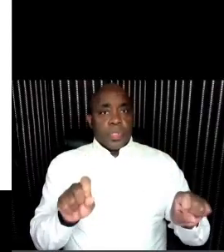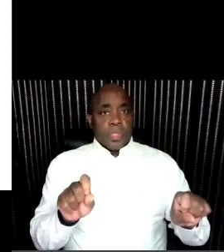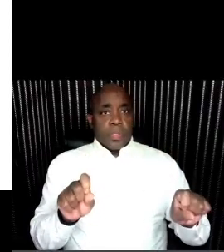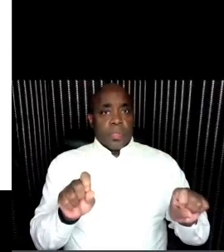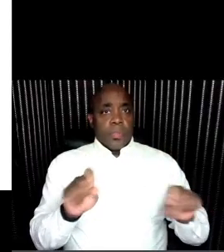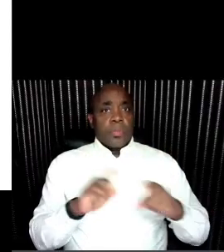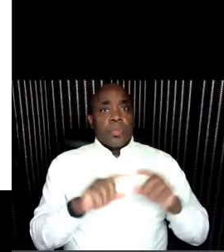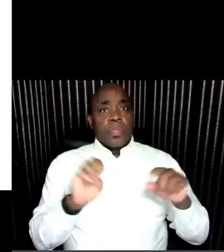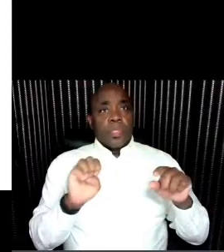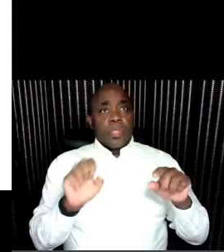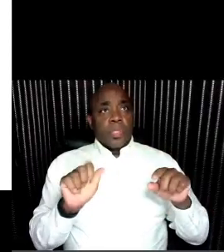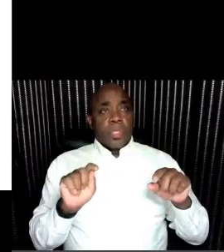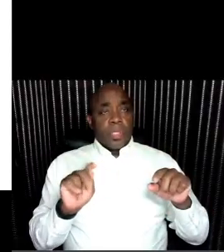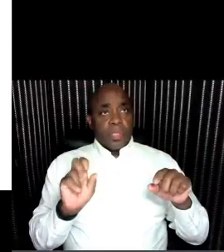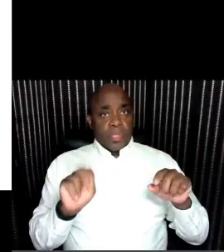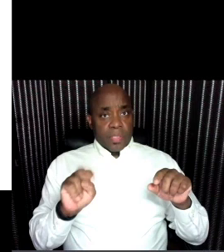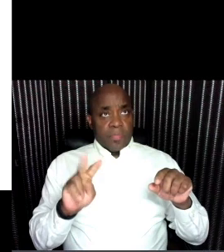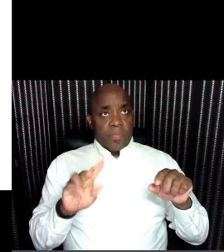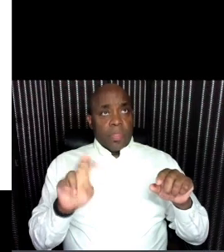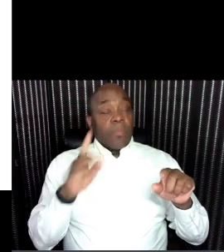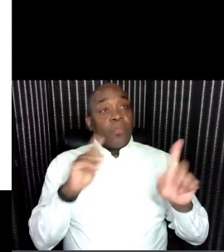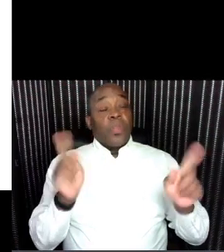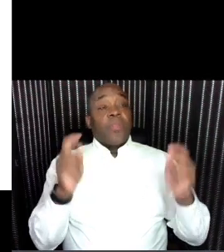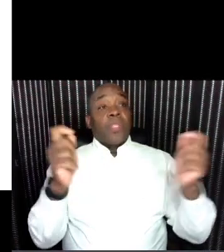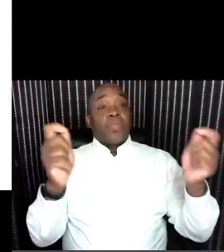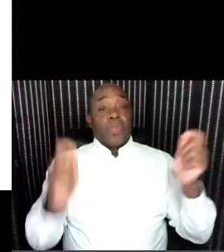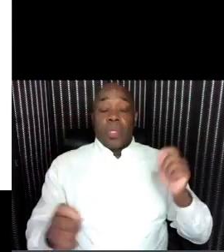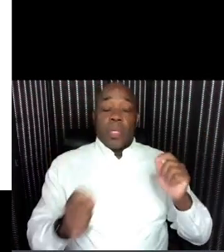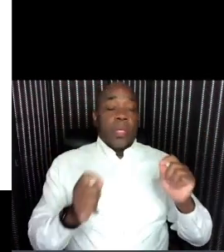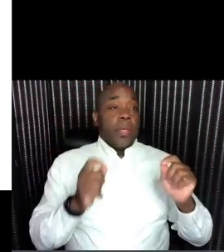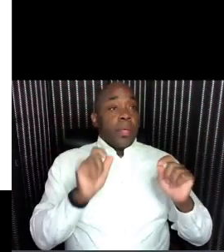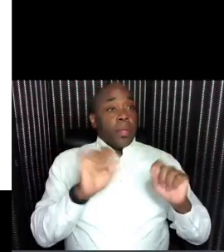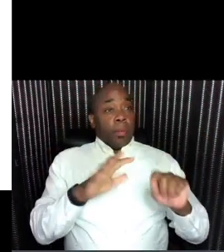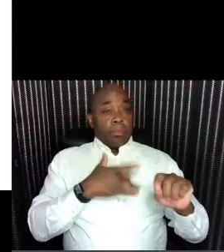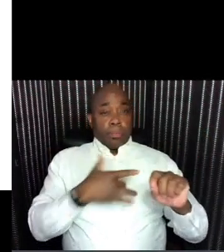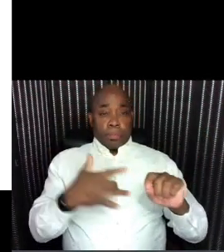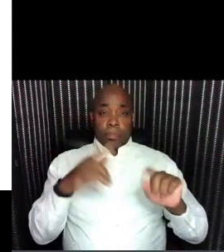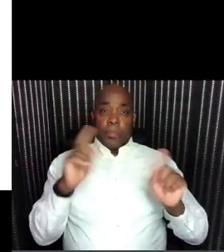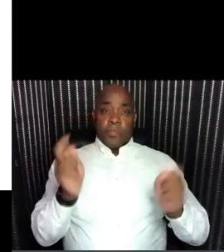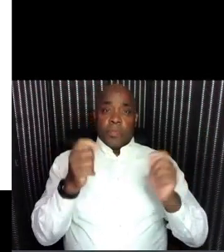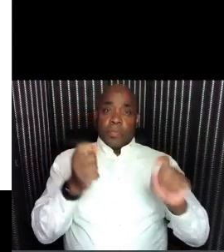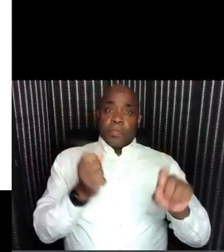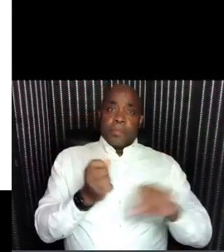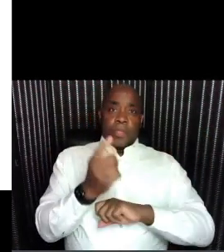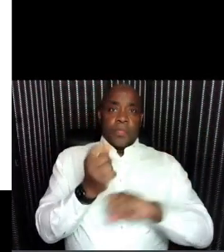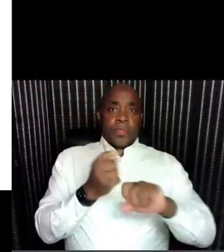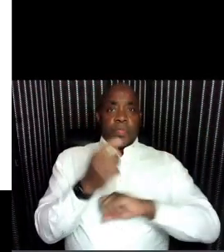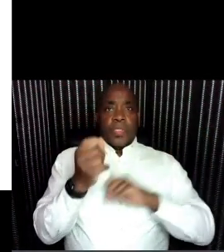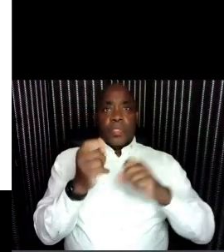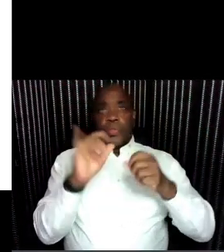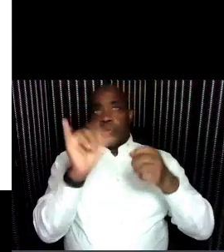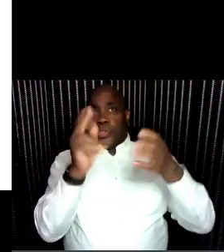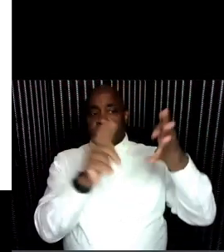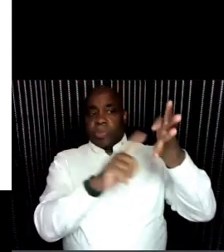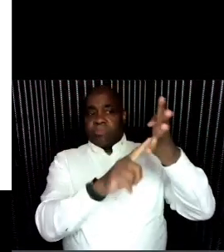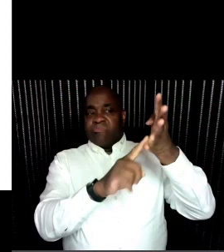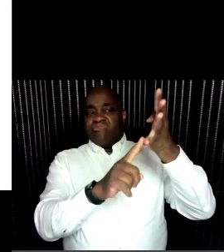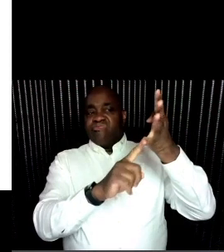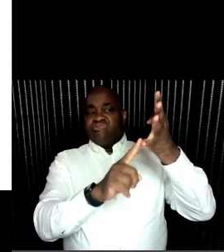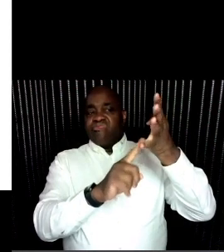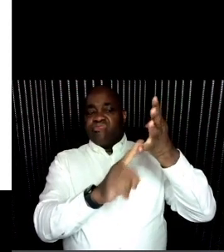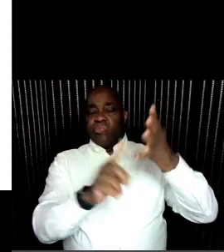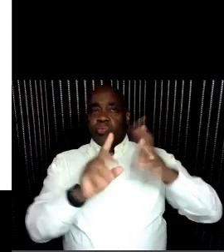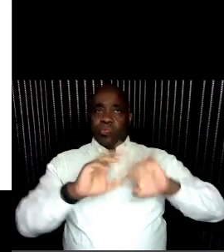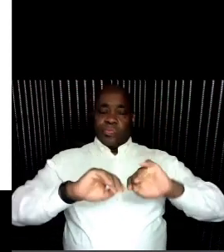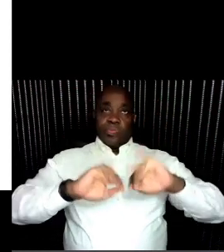through the Zora Neale Hurston Festival. The festival happens every year in the last week of January, so obviously a great